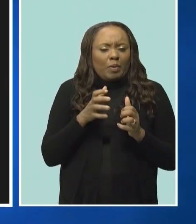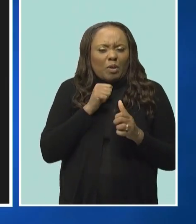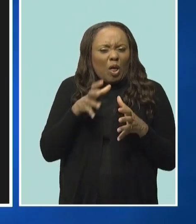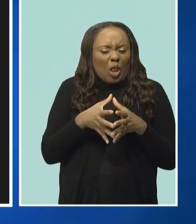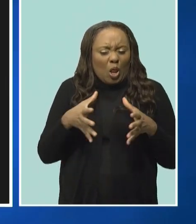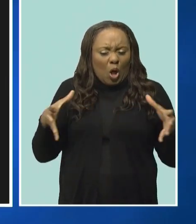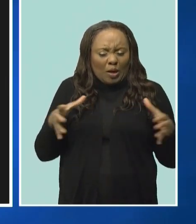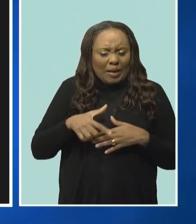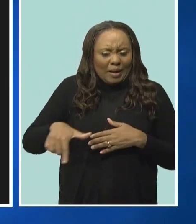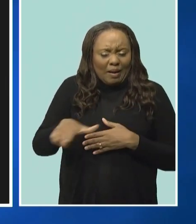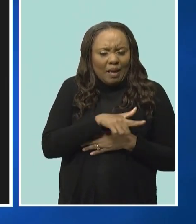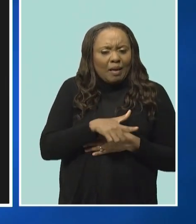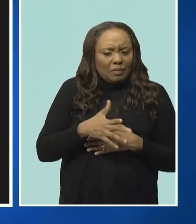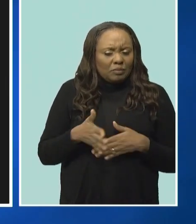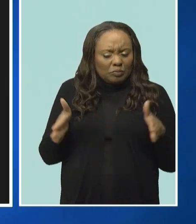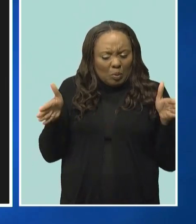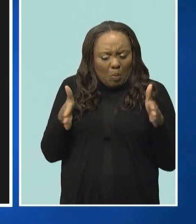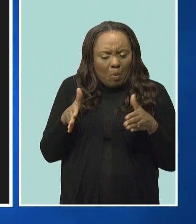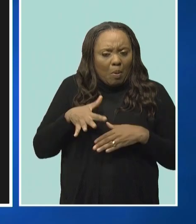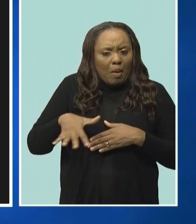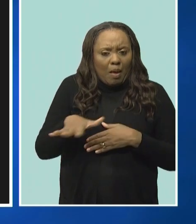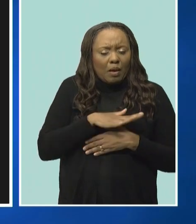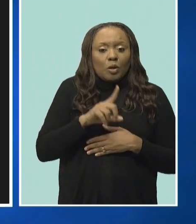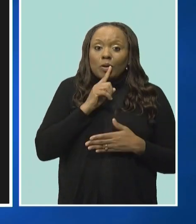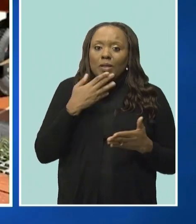good output this year for me.